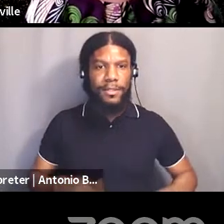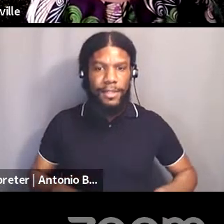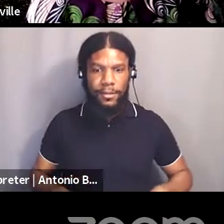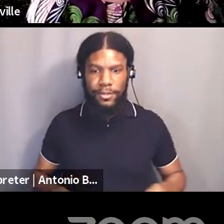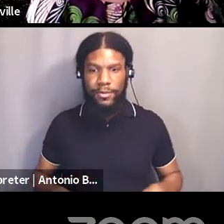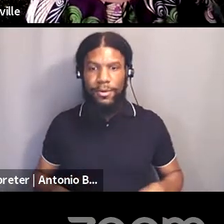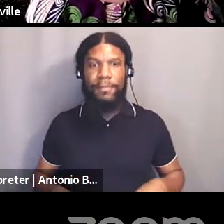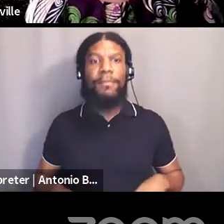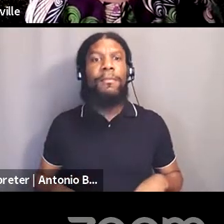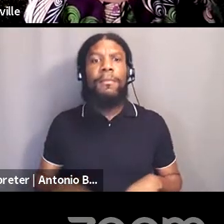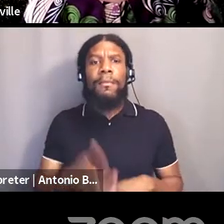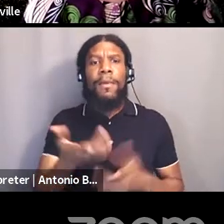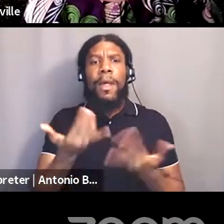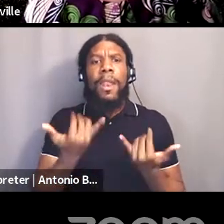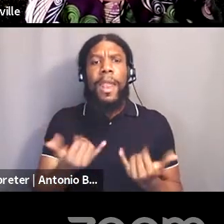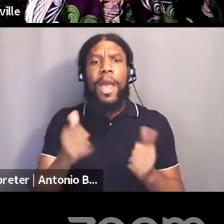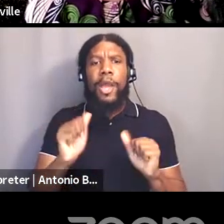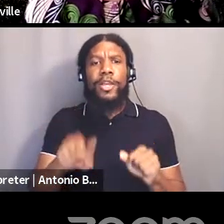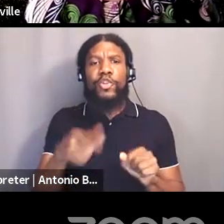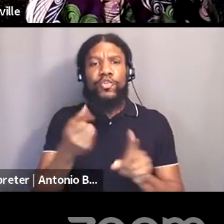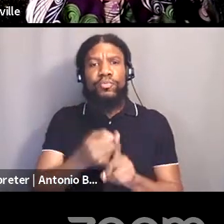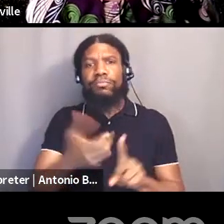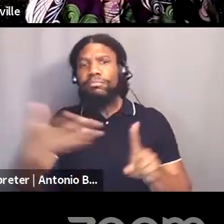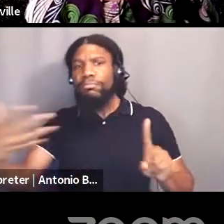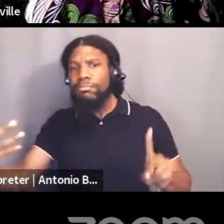would happen between the works themselves?